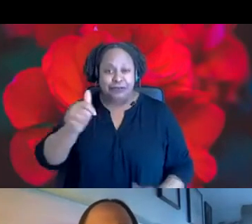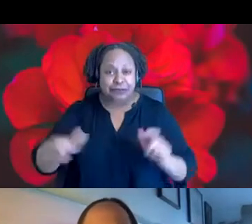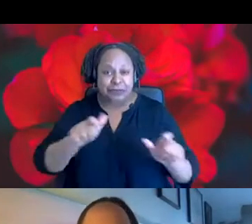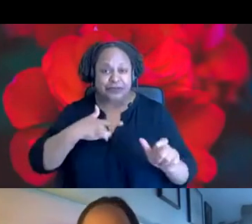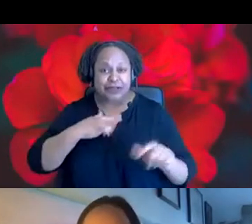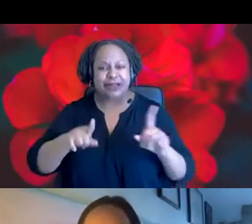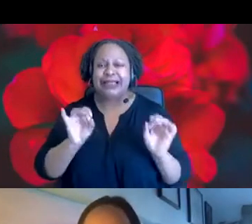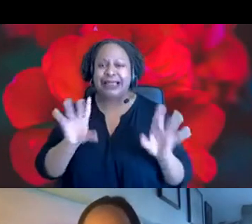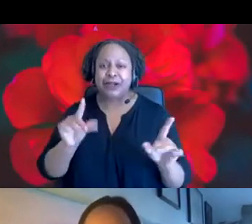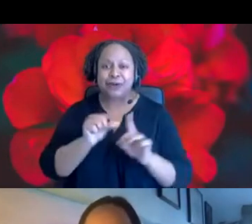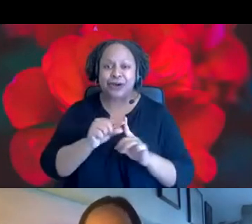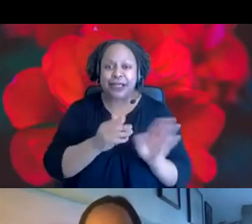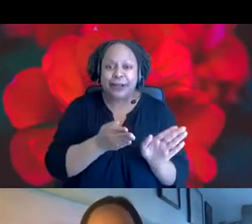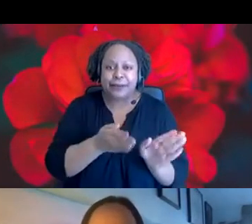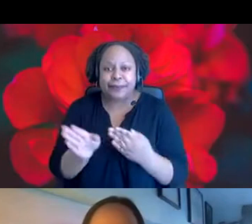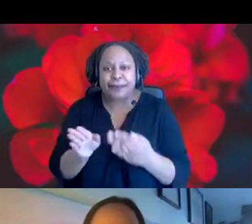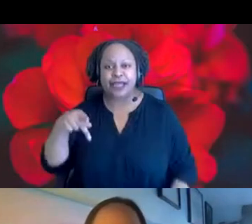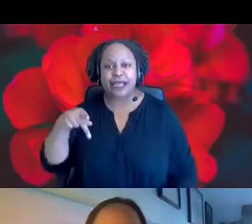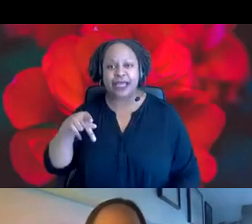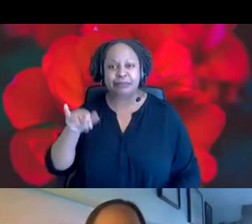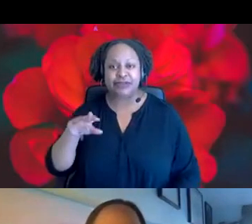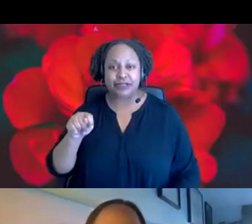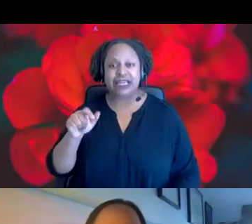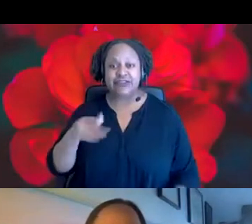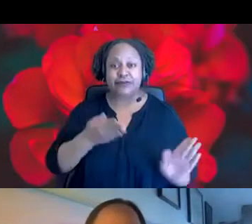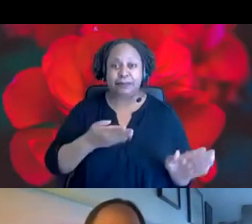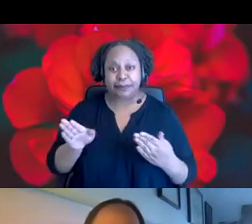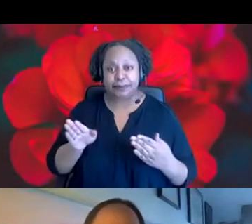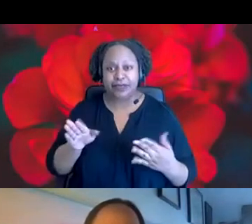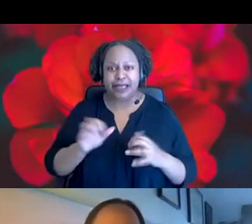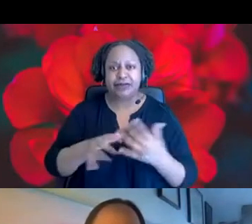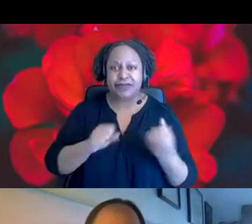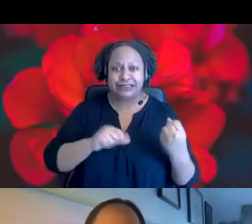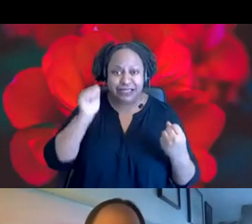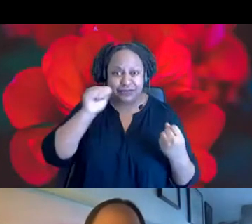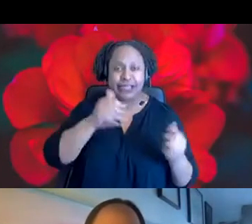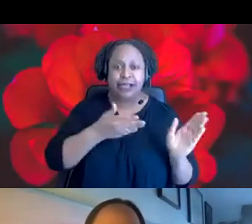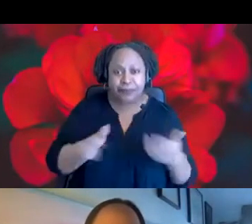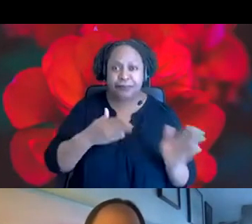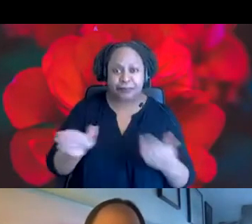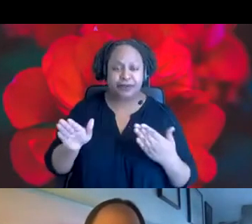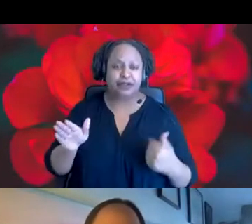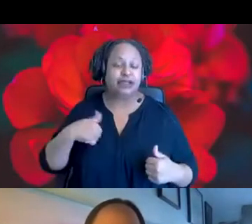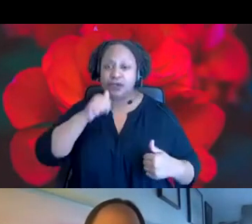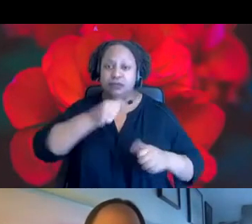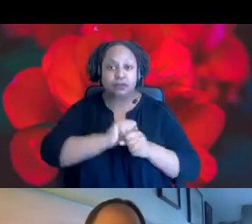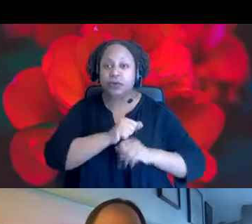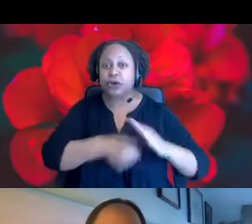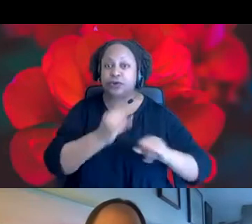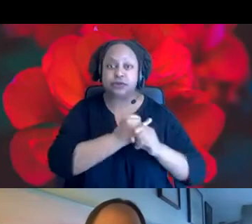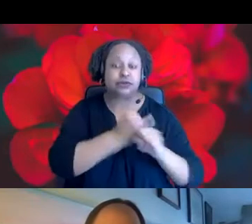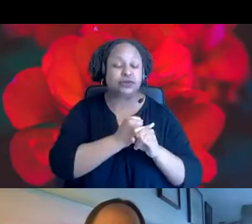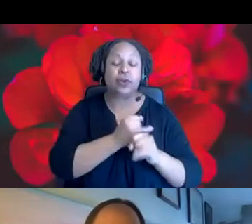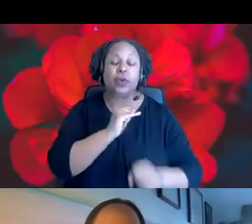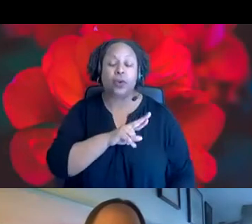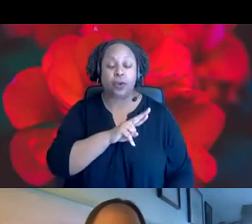to pivot, how fast could we pivot? I mean, could it be day to day? I don't have an institution or a